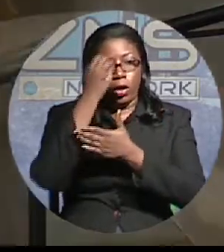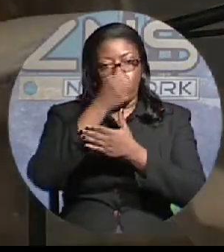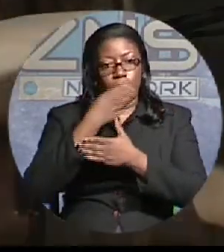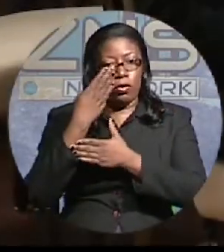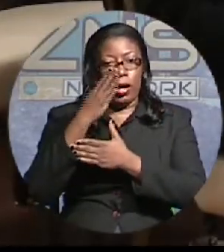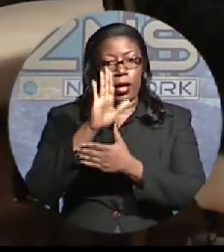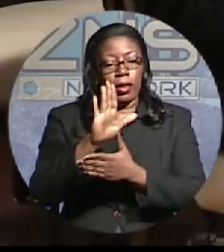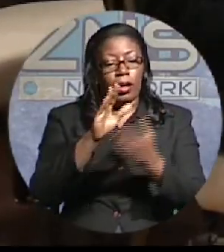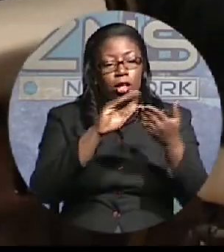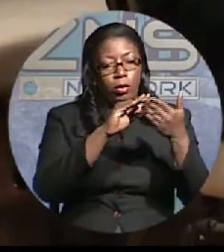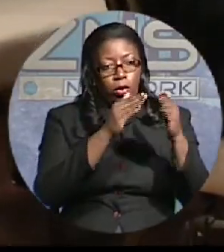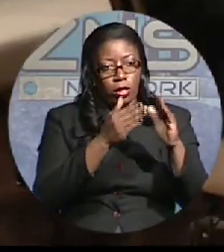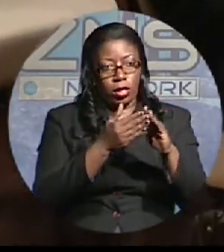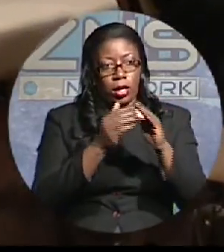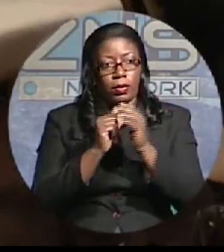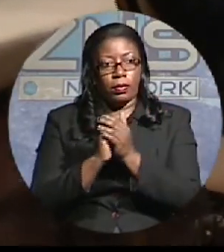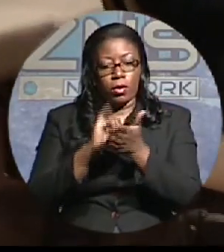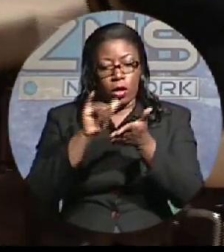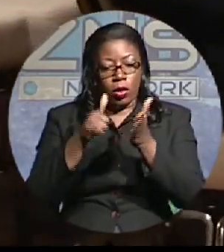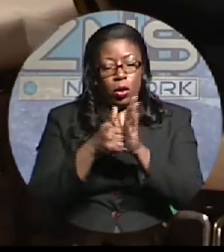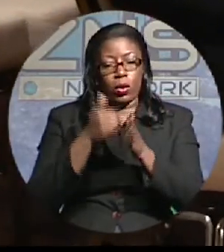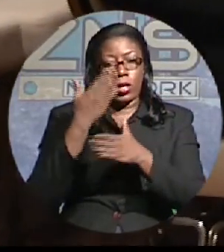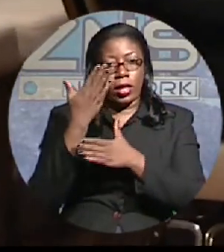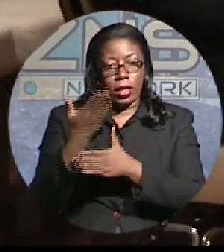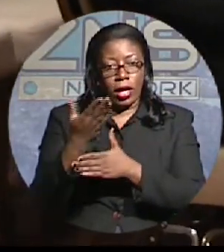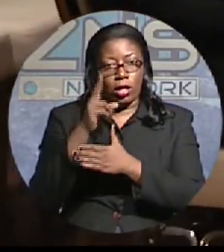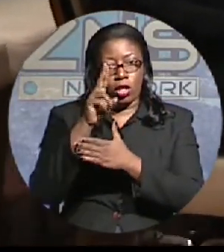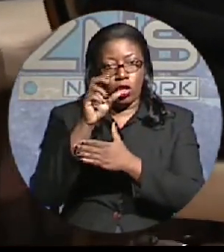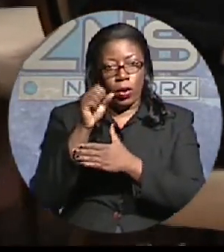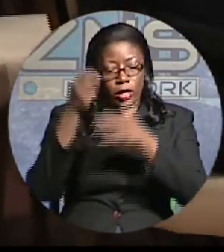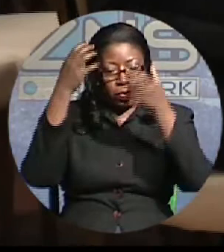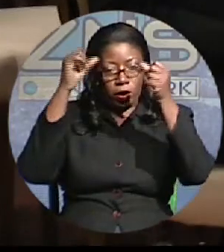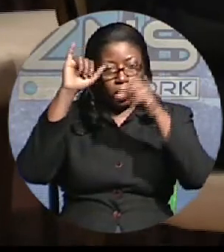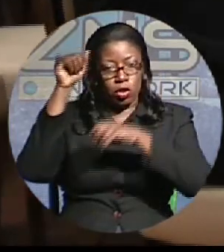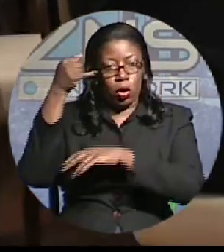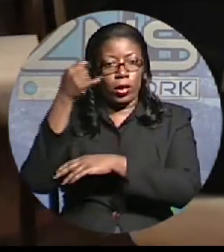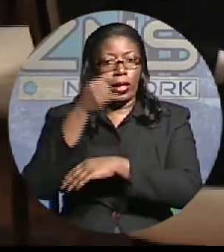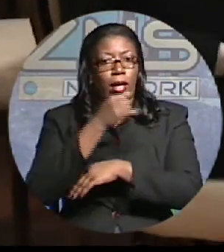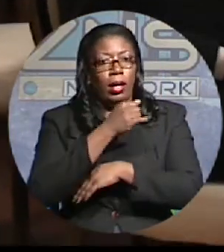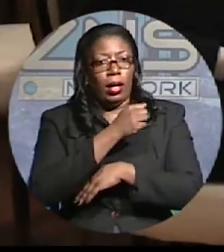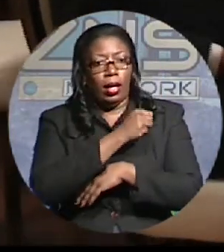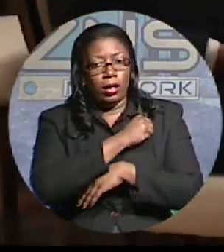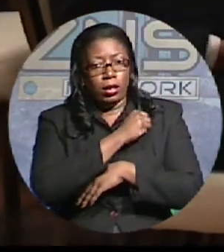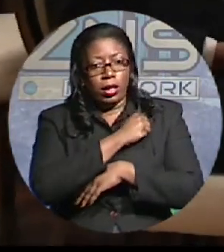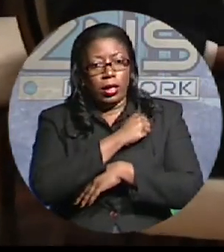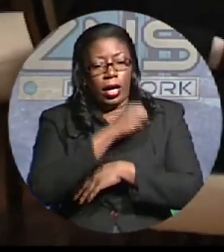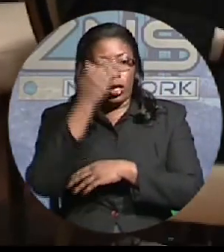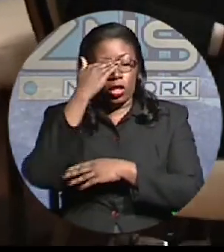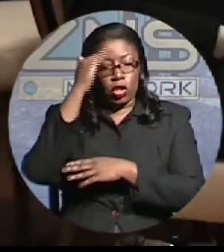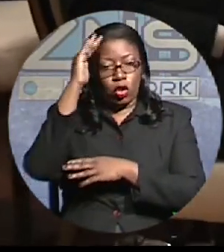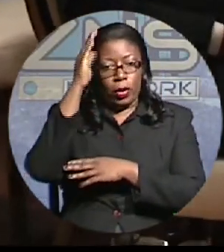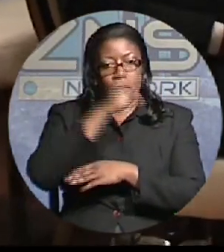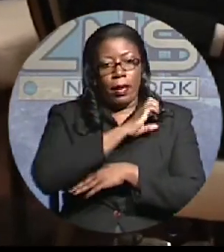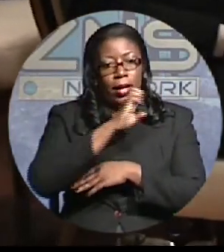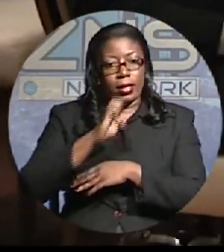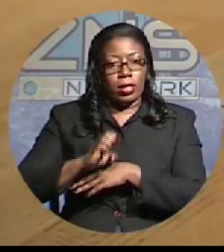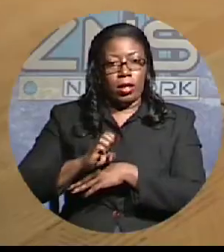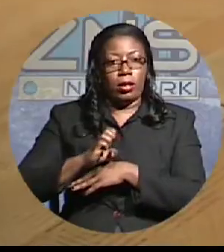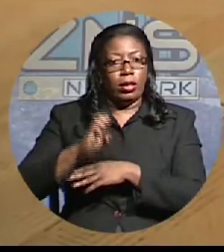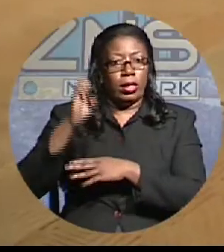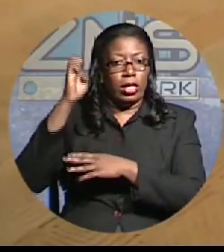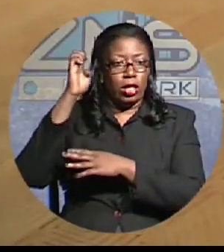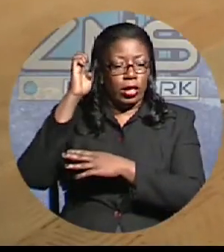communities. Among those in attendance were U.S. Deputy Chief of Mission John Armstrong and Cuban Ambassador His Excellency Ernesto